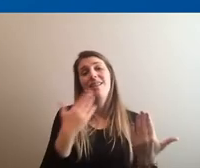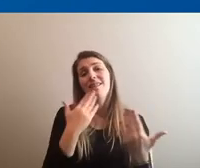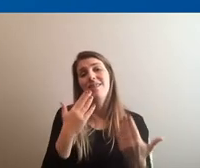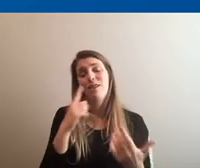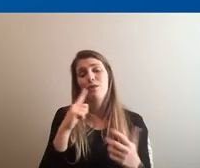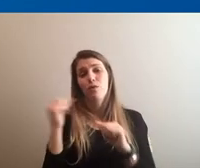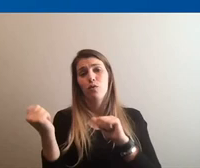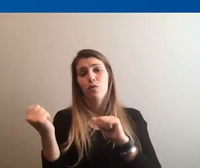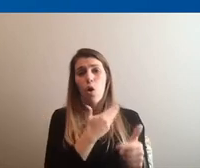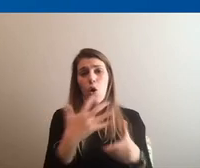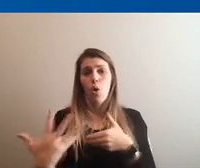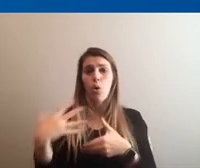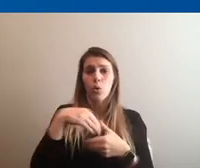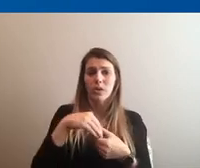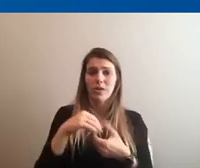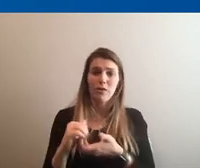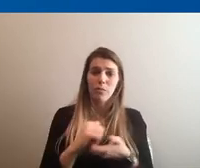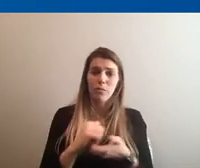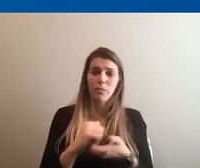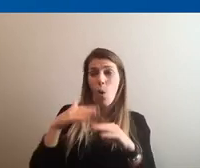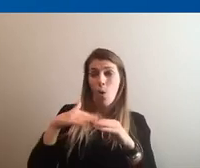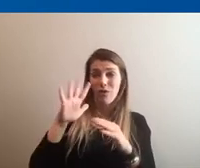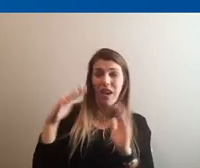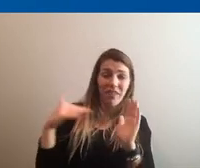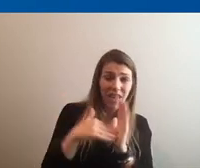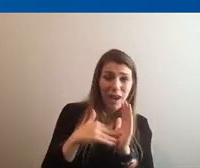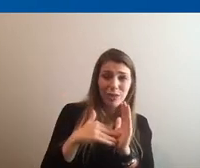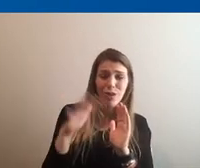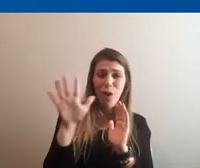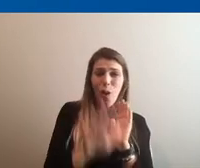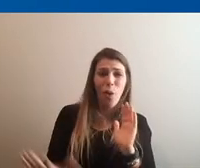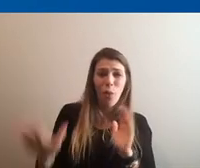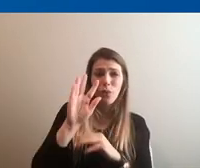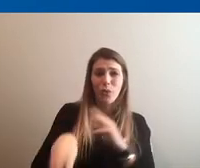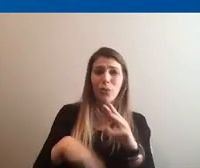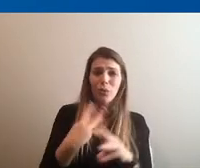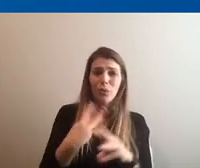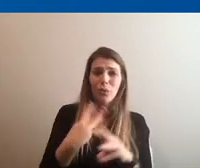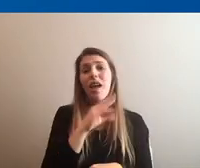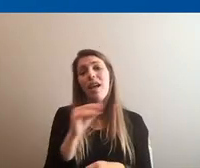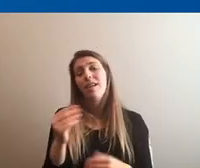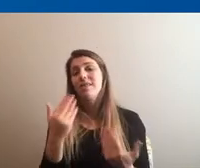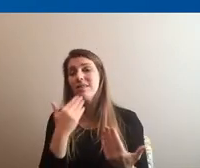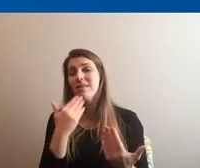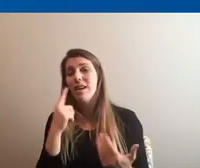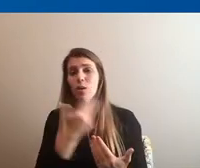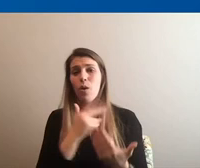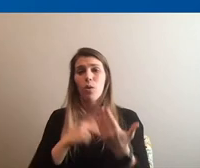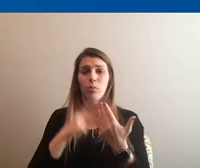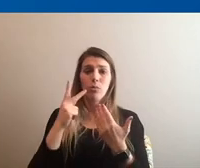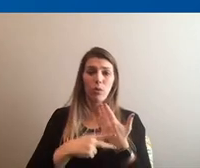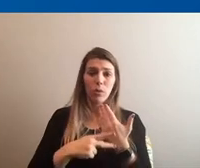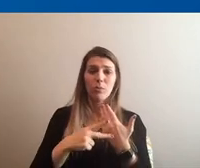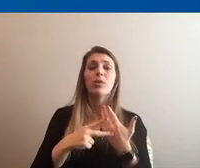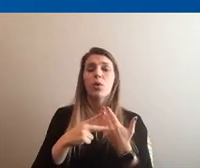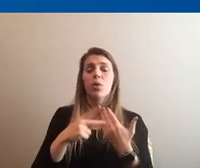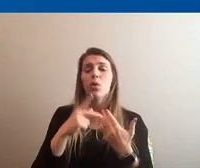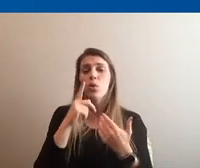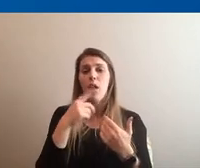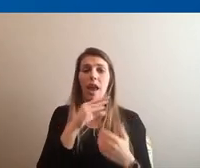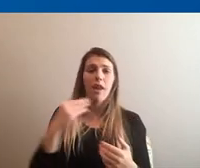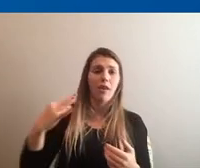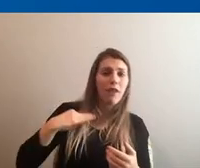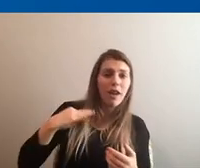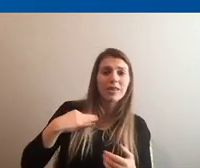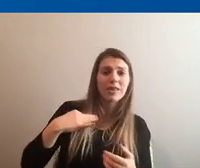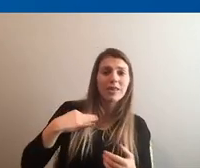our inclusive health partners, over 5,000 partners around the world, and to our programs as well, for all of our volunteers, our